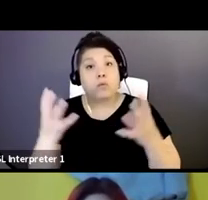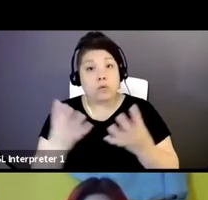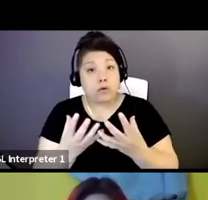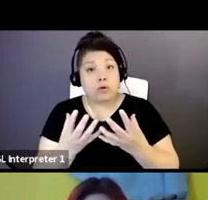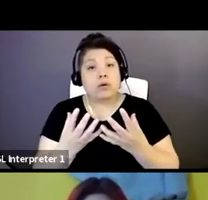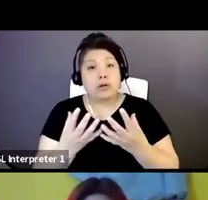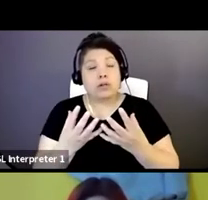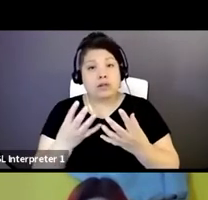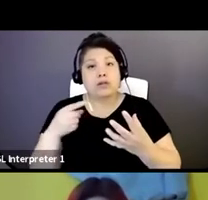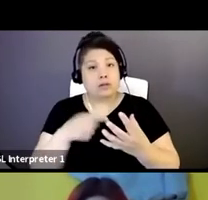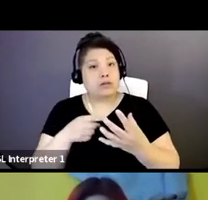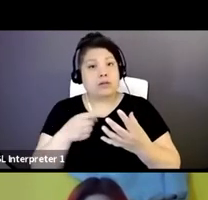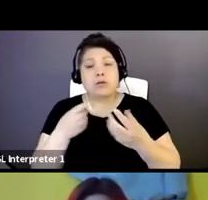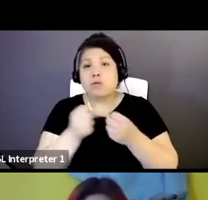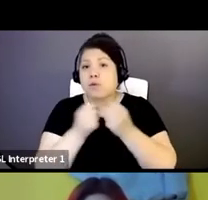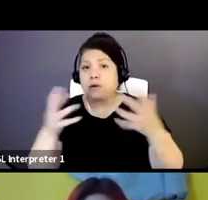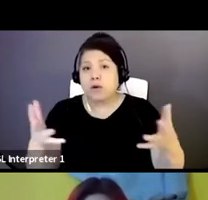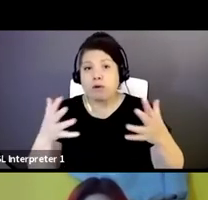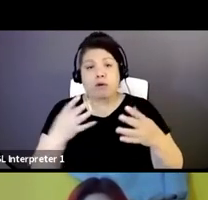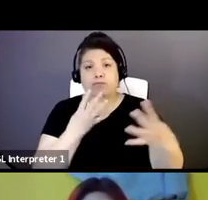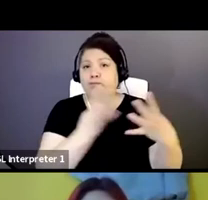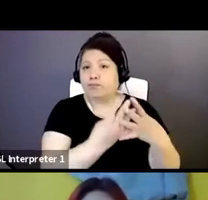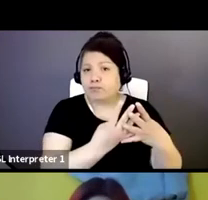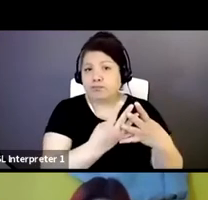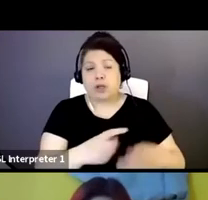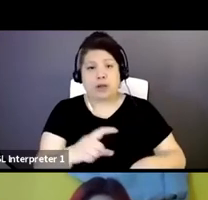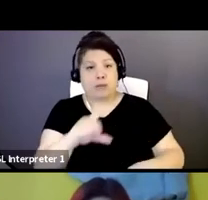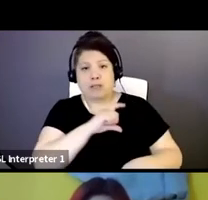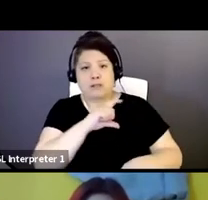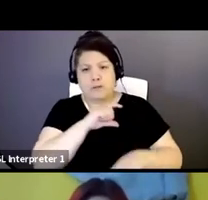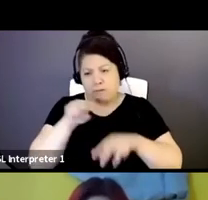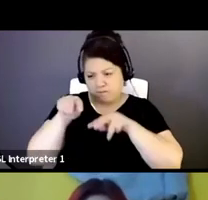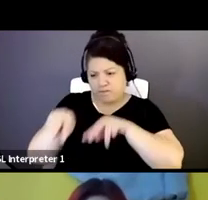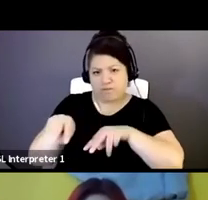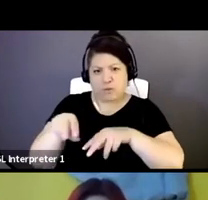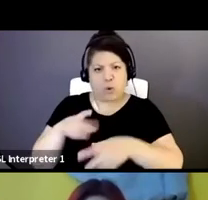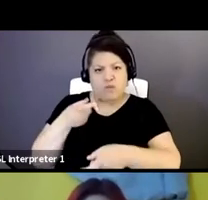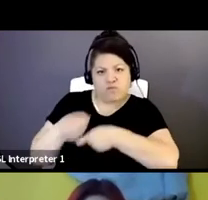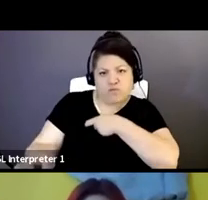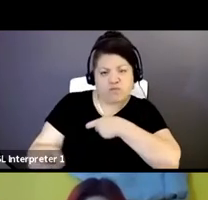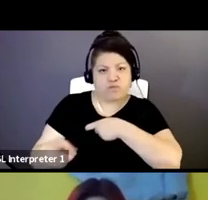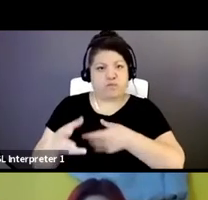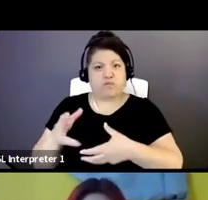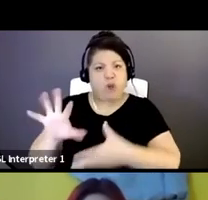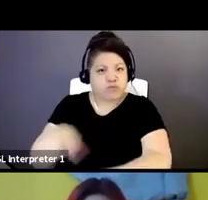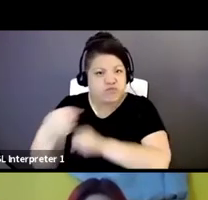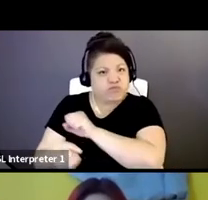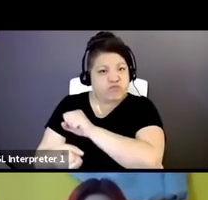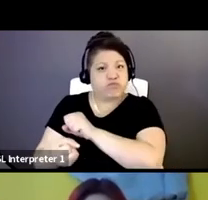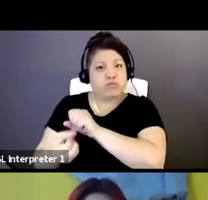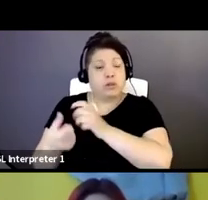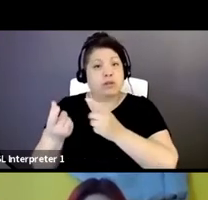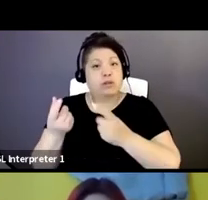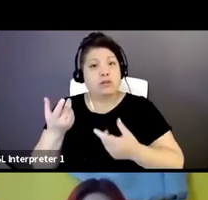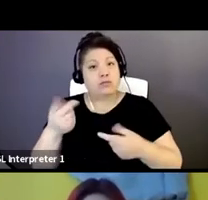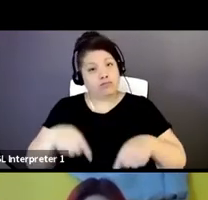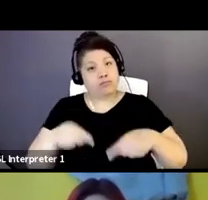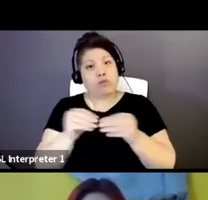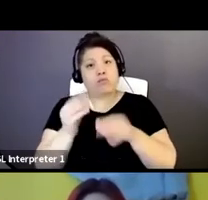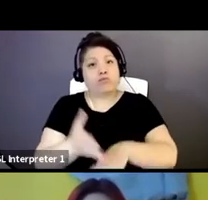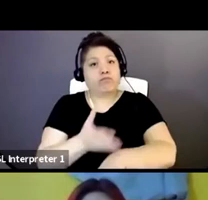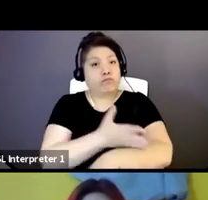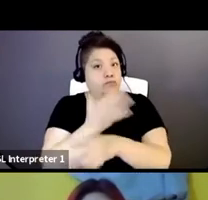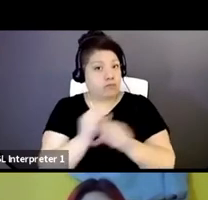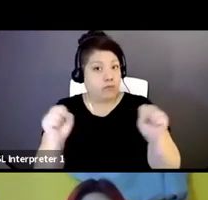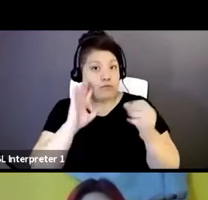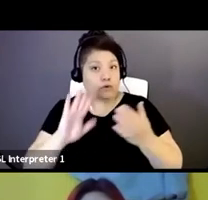without human cages, without policing, without the use of violence, in order to create safe communities.